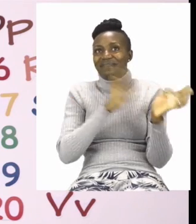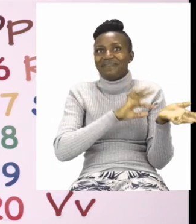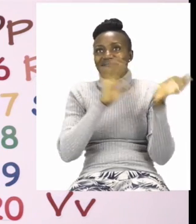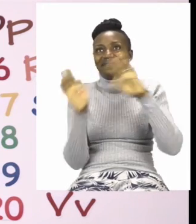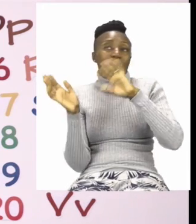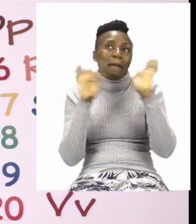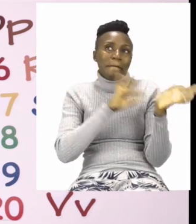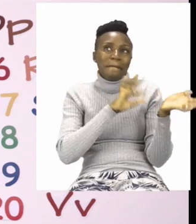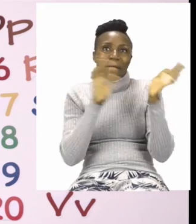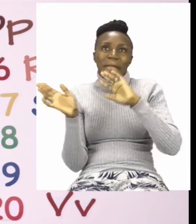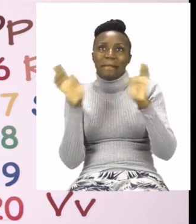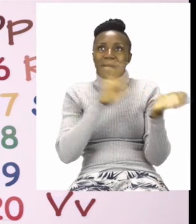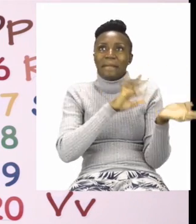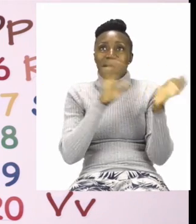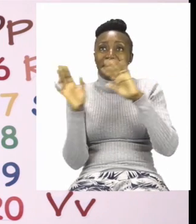Goodbye,